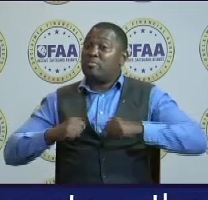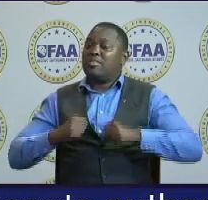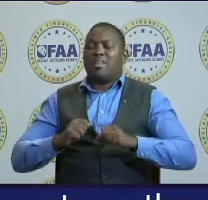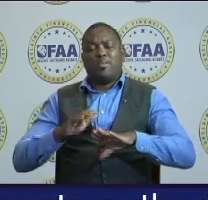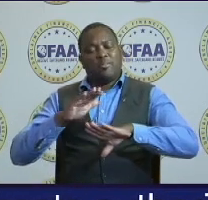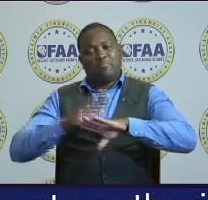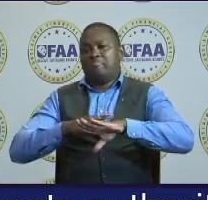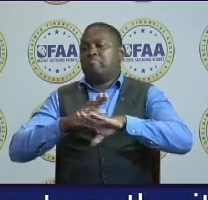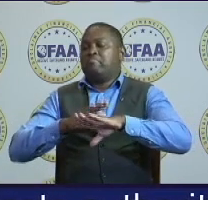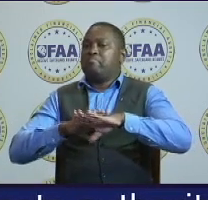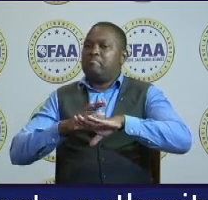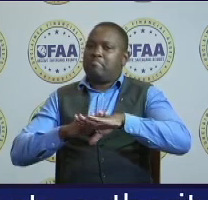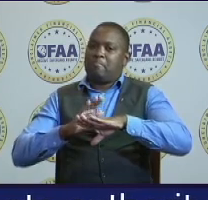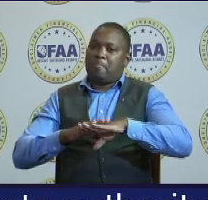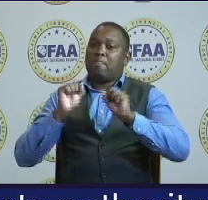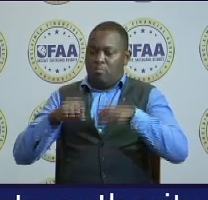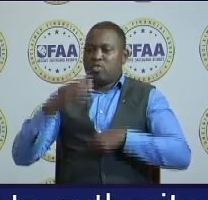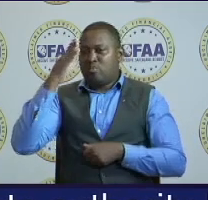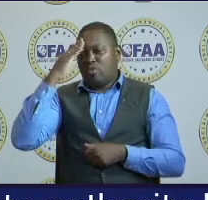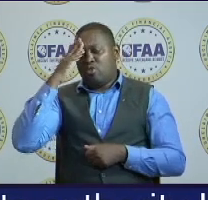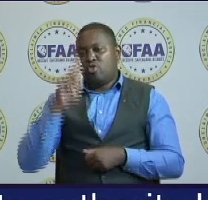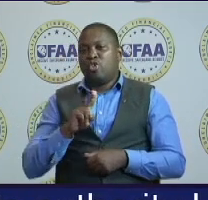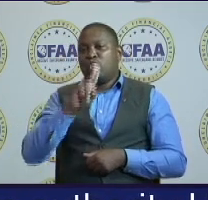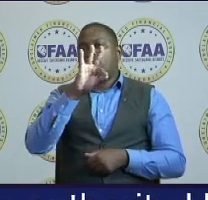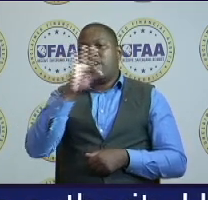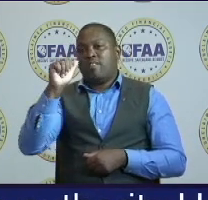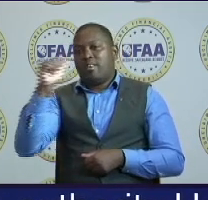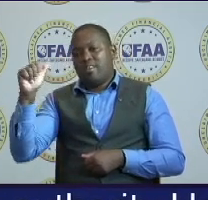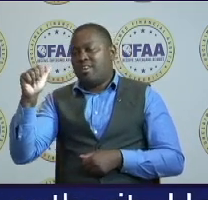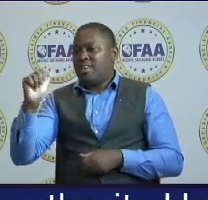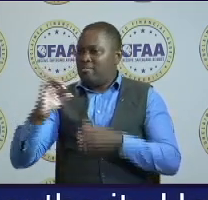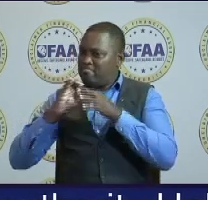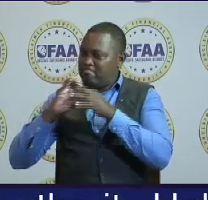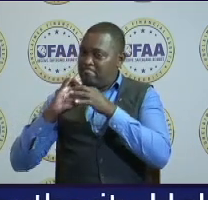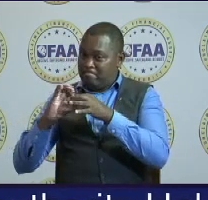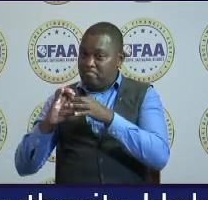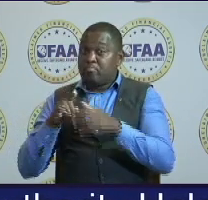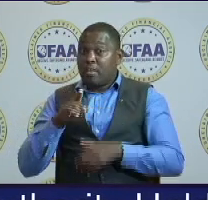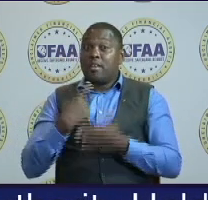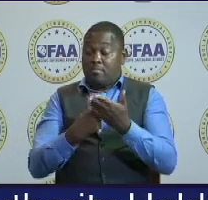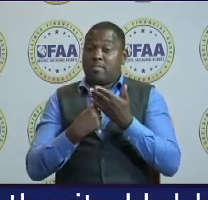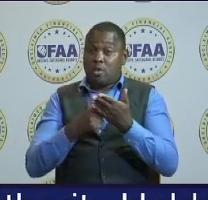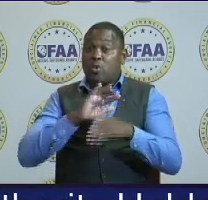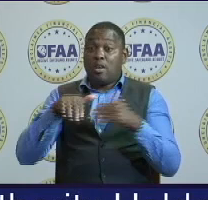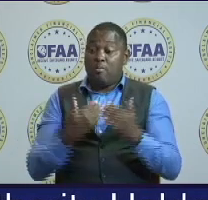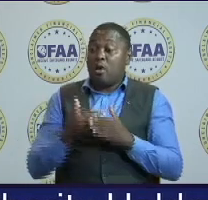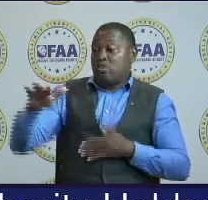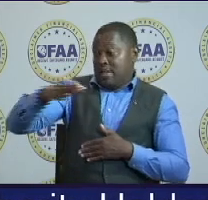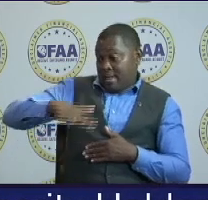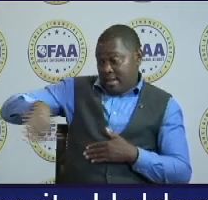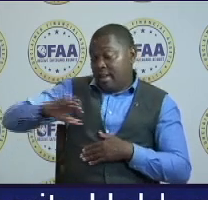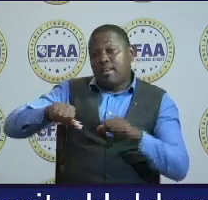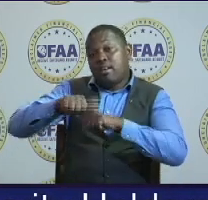that we'd also want to know, that yes, the authority is committed in what it's planning to do. He's talked about creating conducive environments where we can